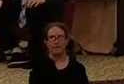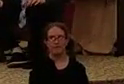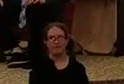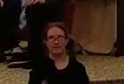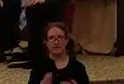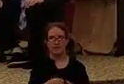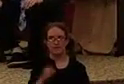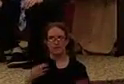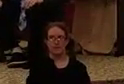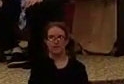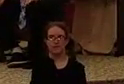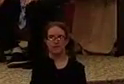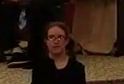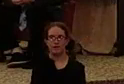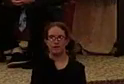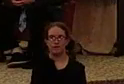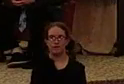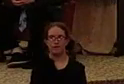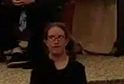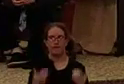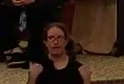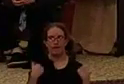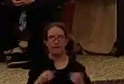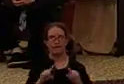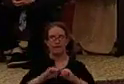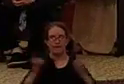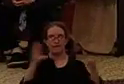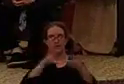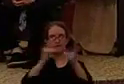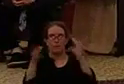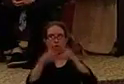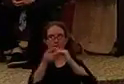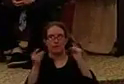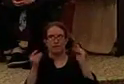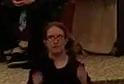Some of you here have different stories.